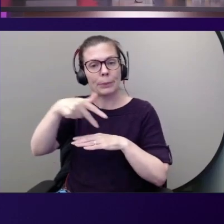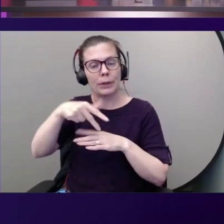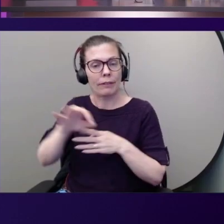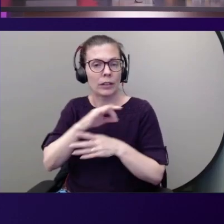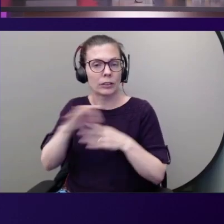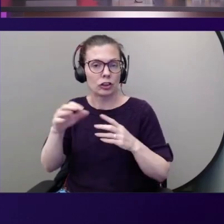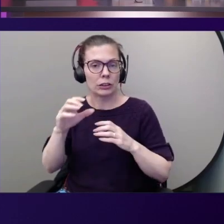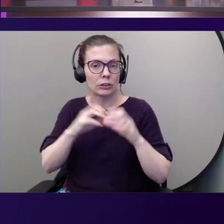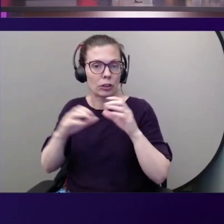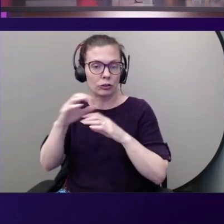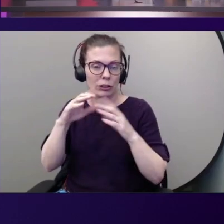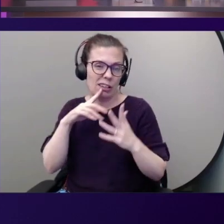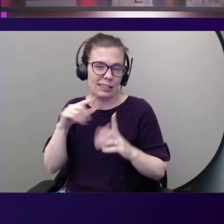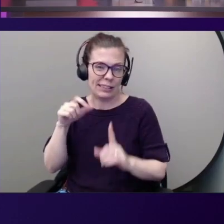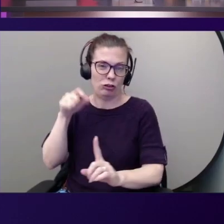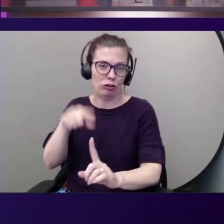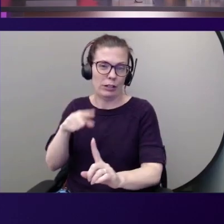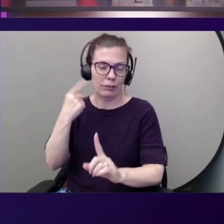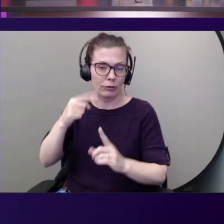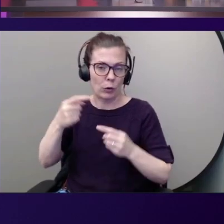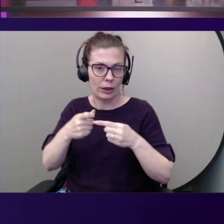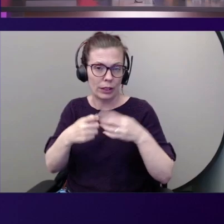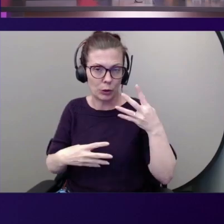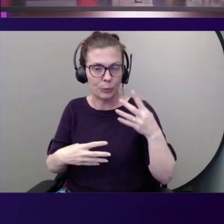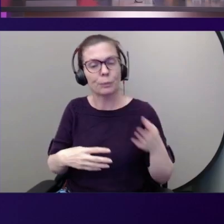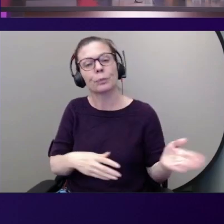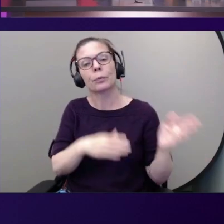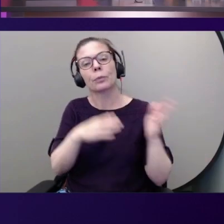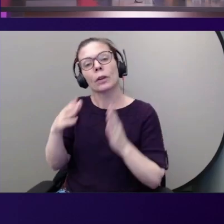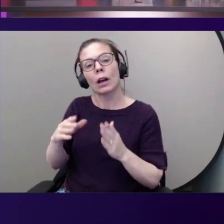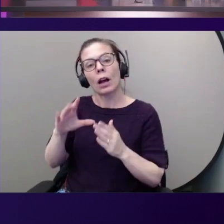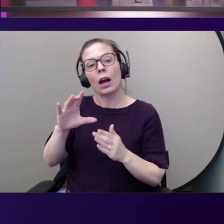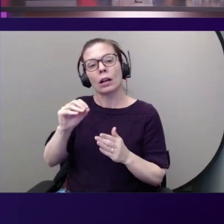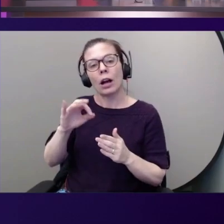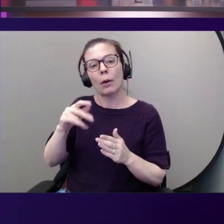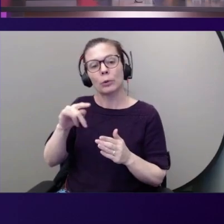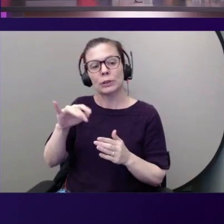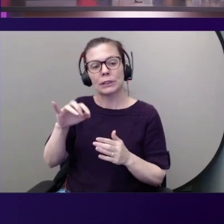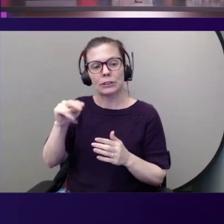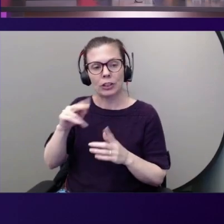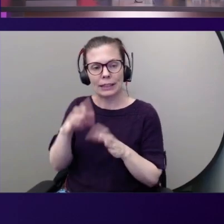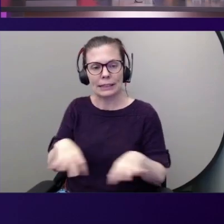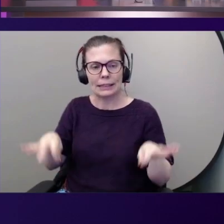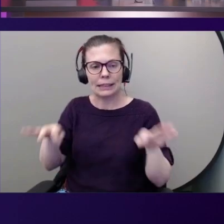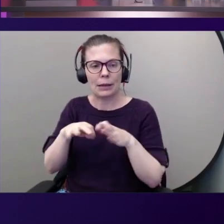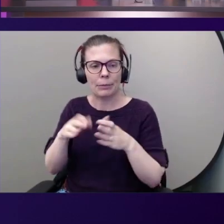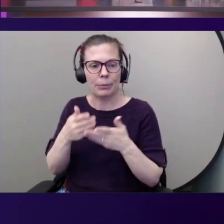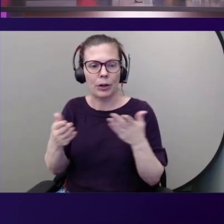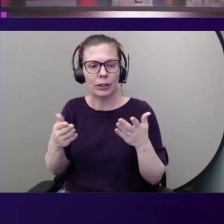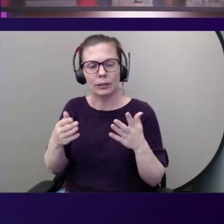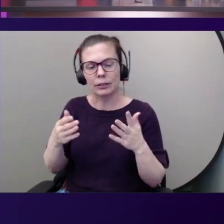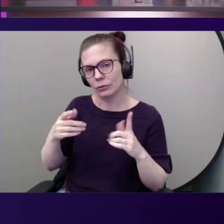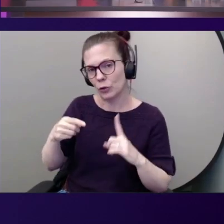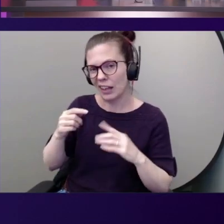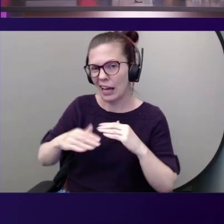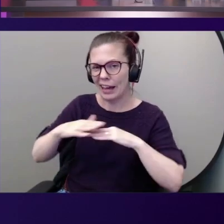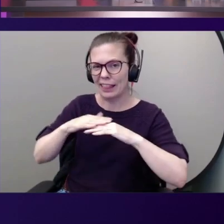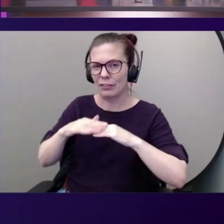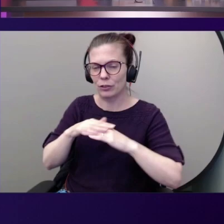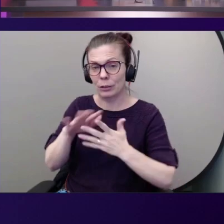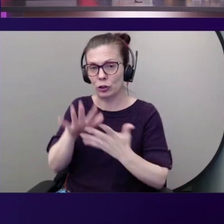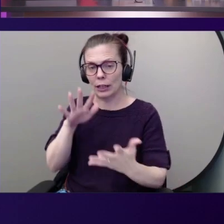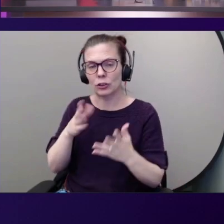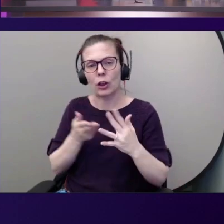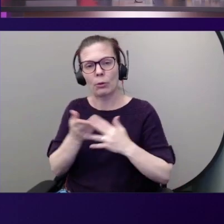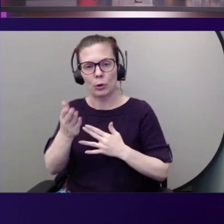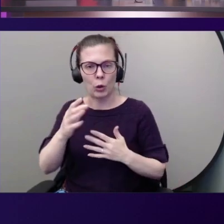queue. Composition is the key pattern for defining higher level abstractions through constructs, and a high level construct